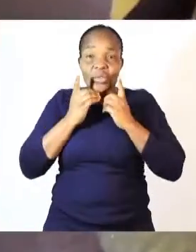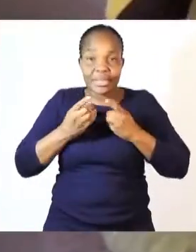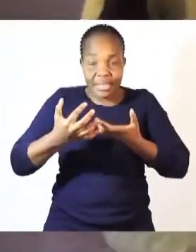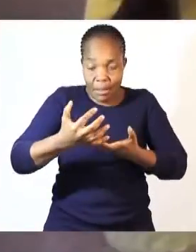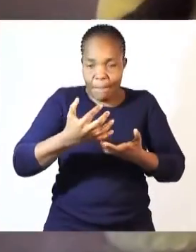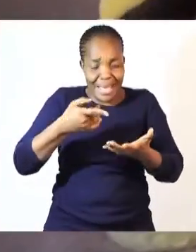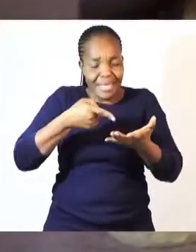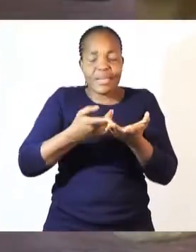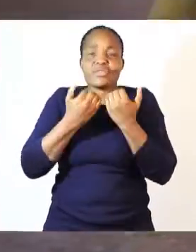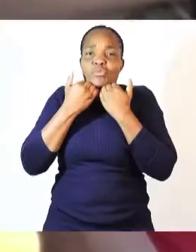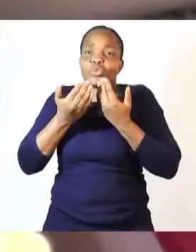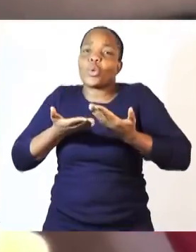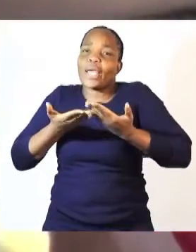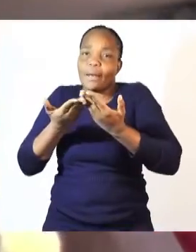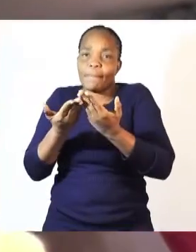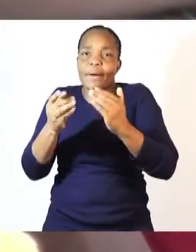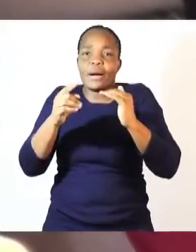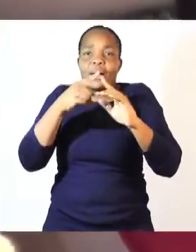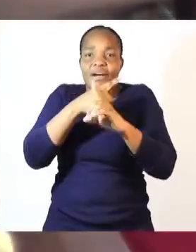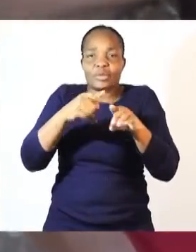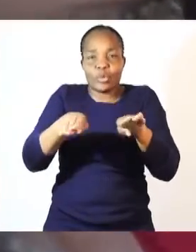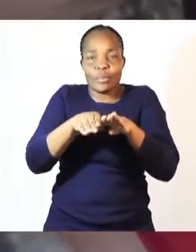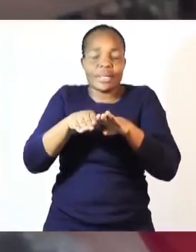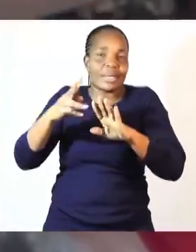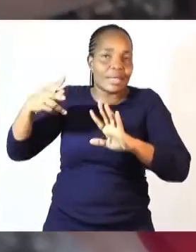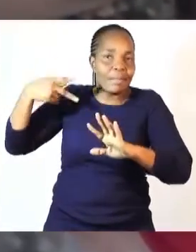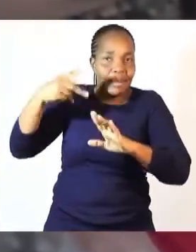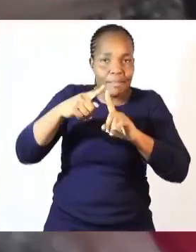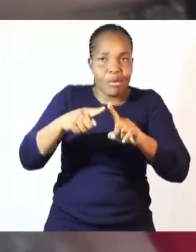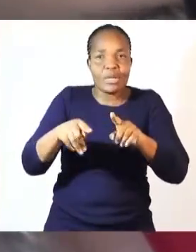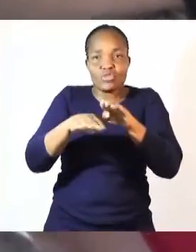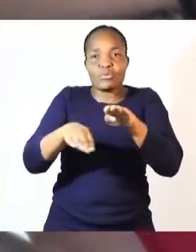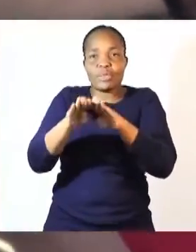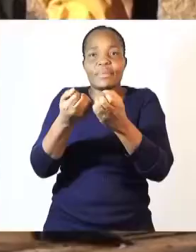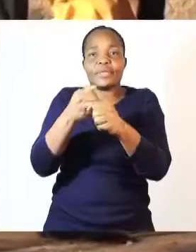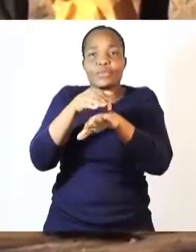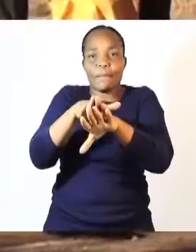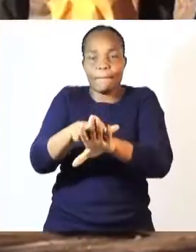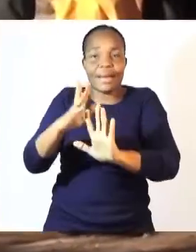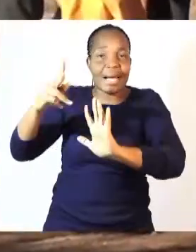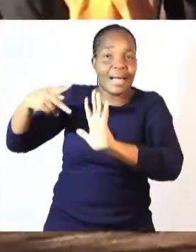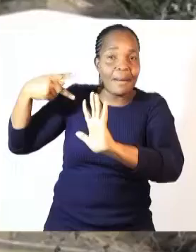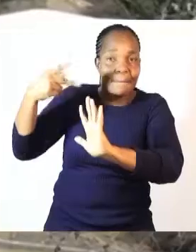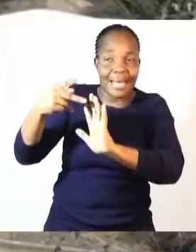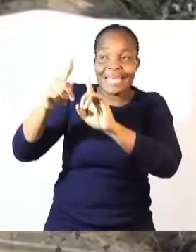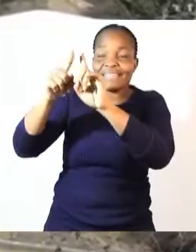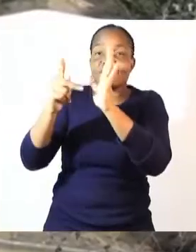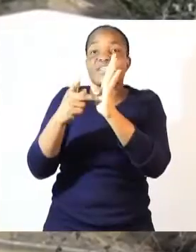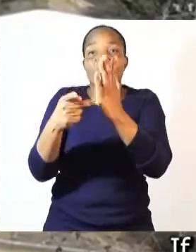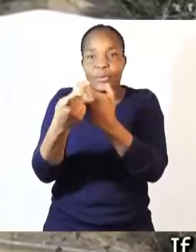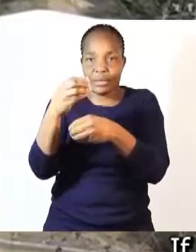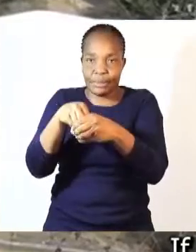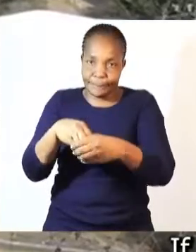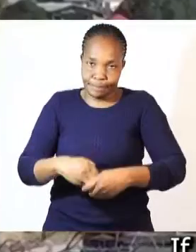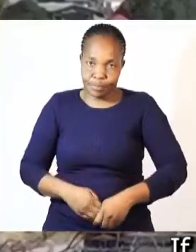of evidence-based policies, implementation of disability-inclusive policies and programs.